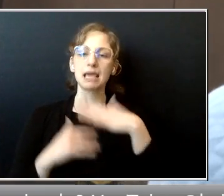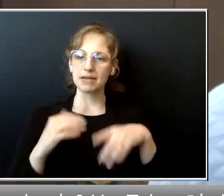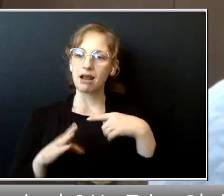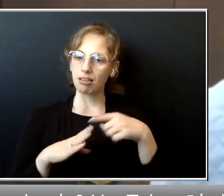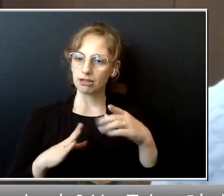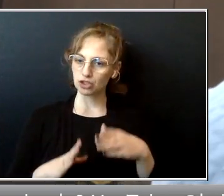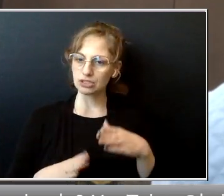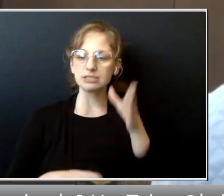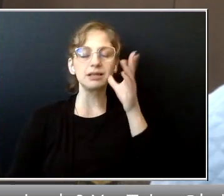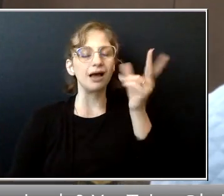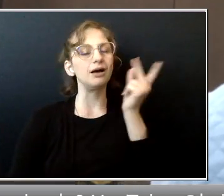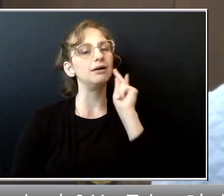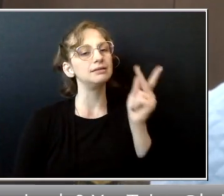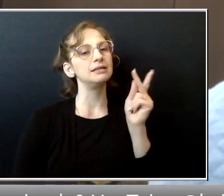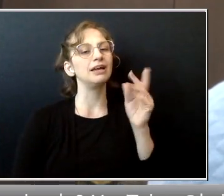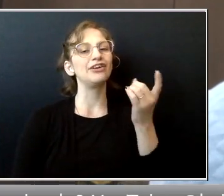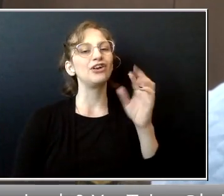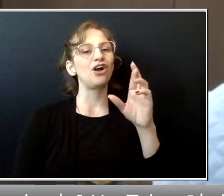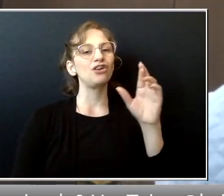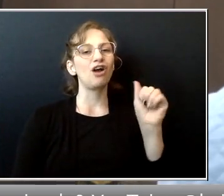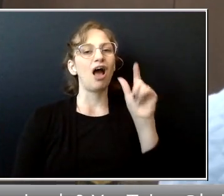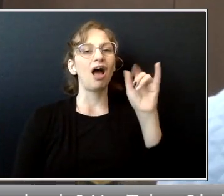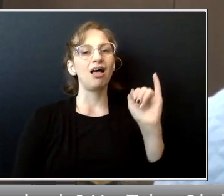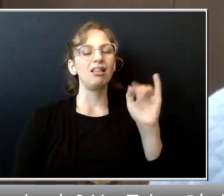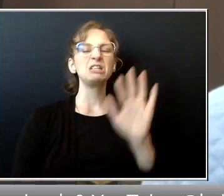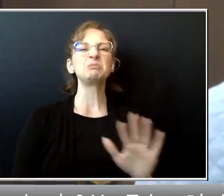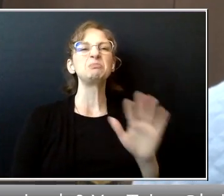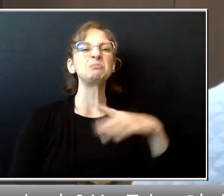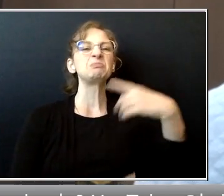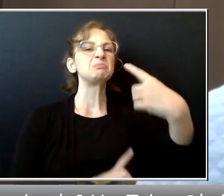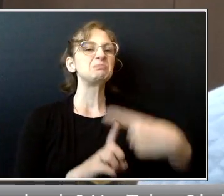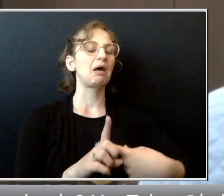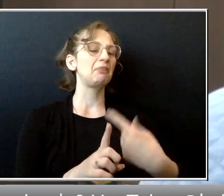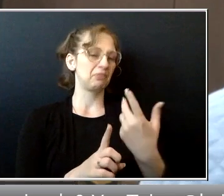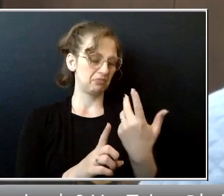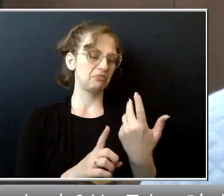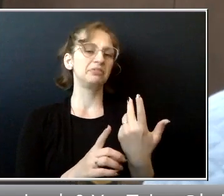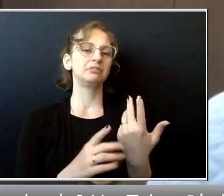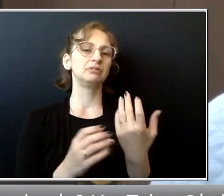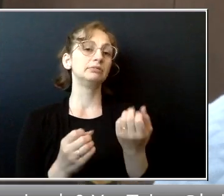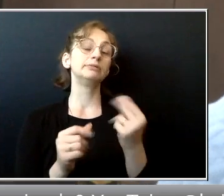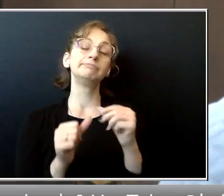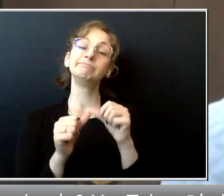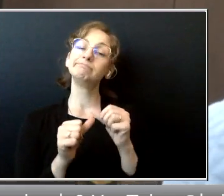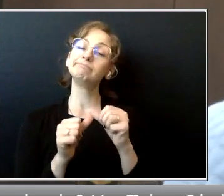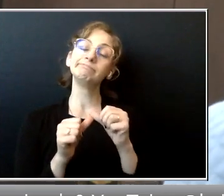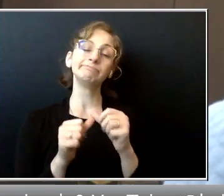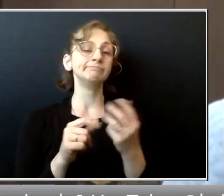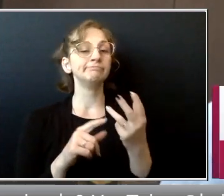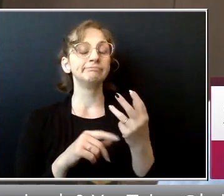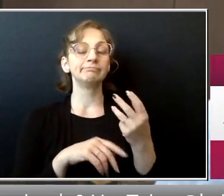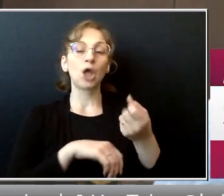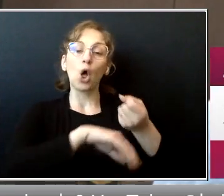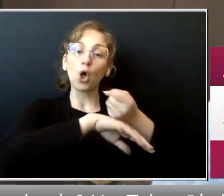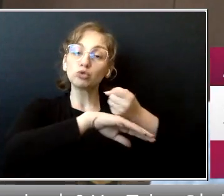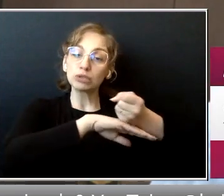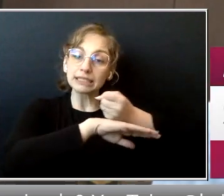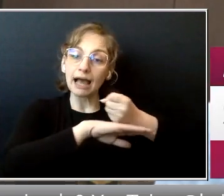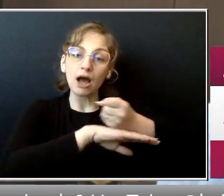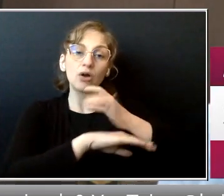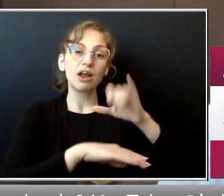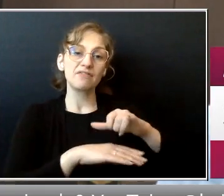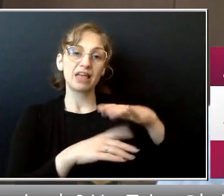month. And I think what that looks like now is just sort of continued ultrasounds of the area, non-invasive, something they can